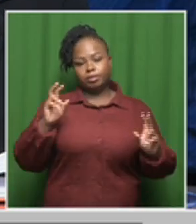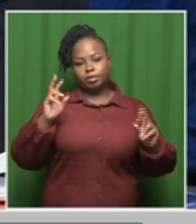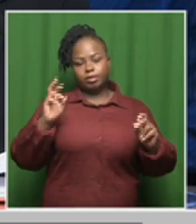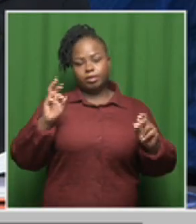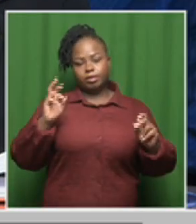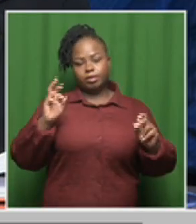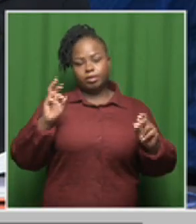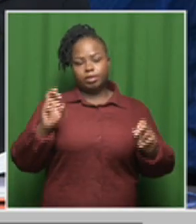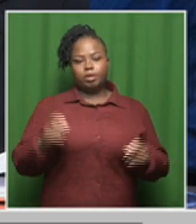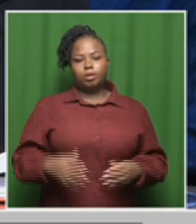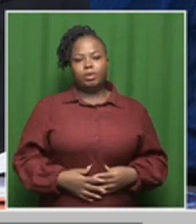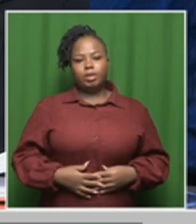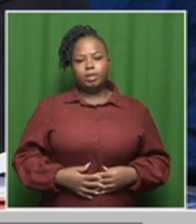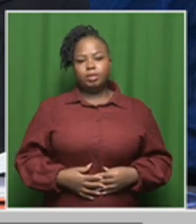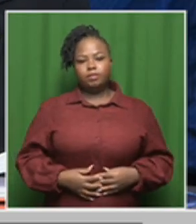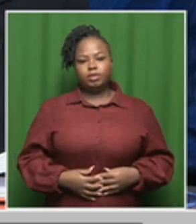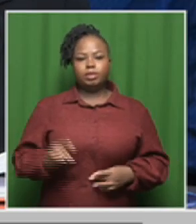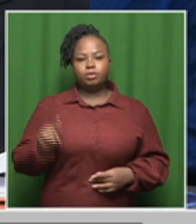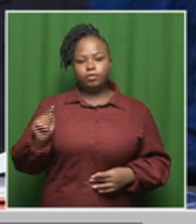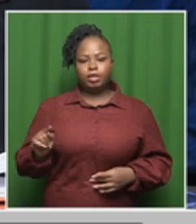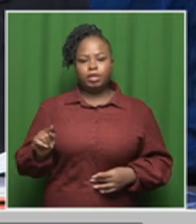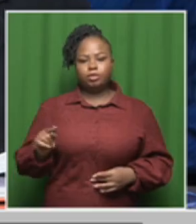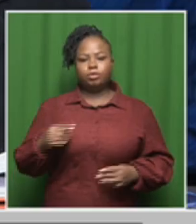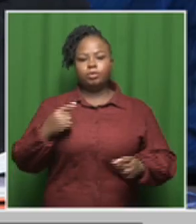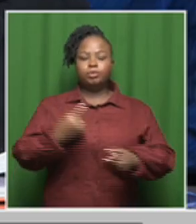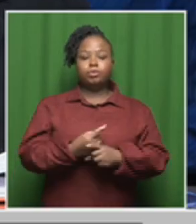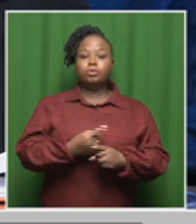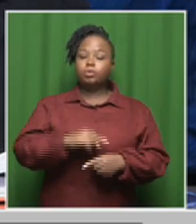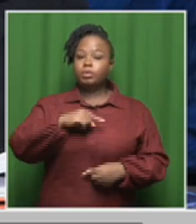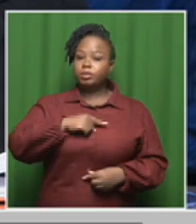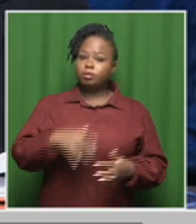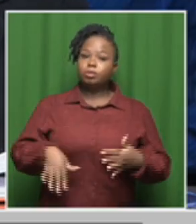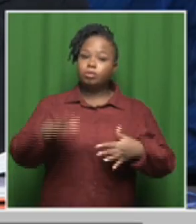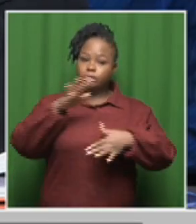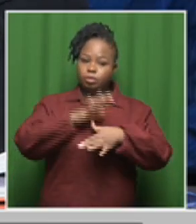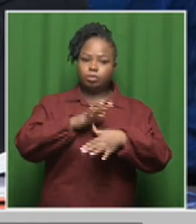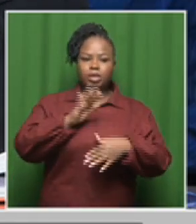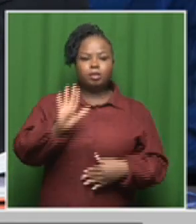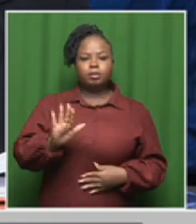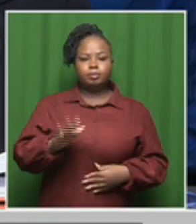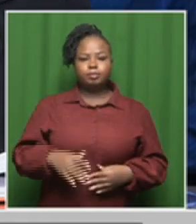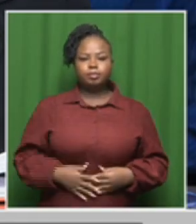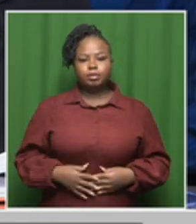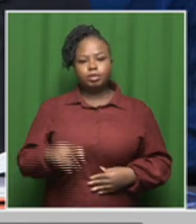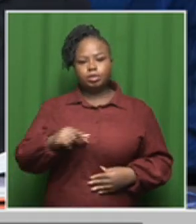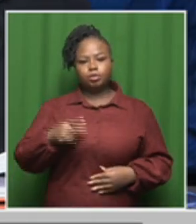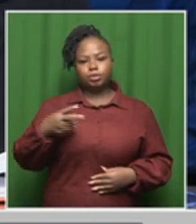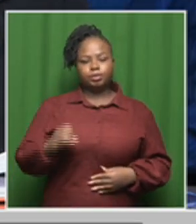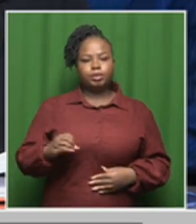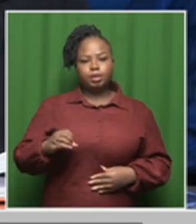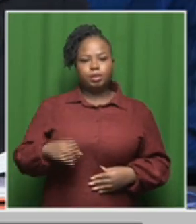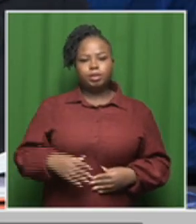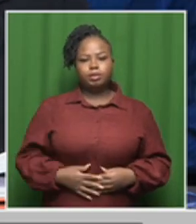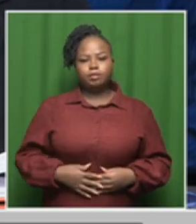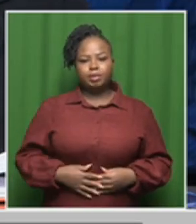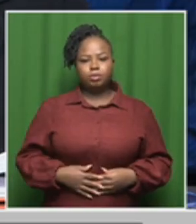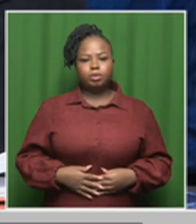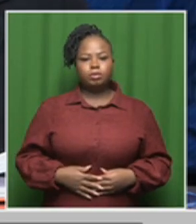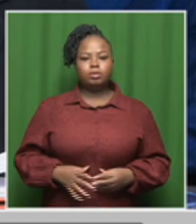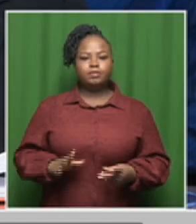I suppose one of the biggest ones, and one of our mind, is the taking over of the G20 presidency. And South